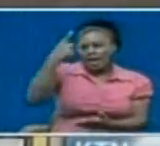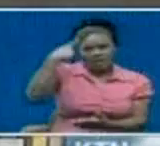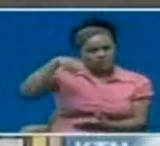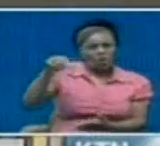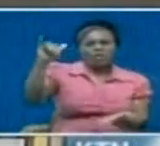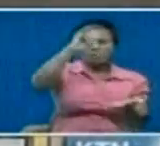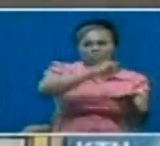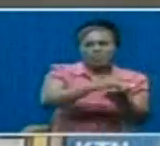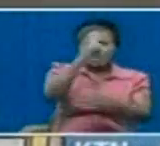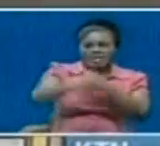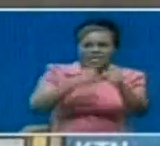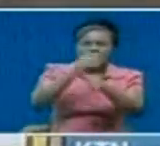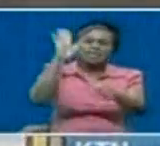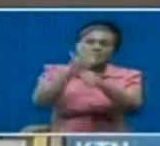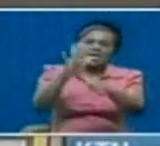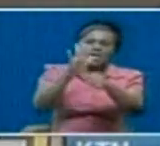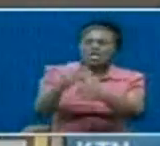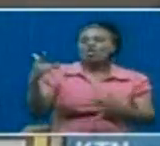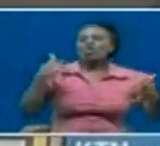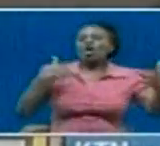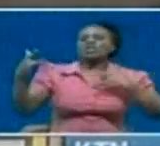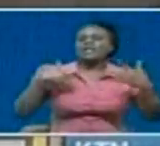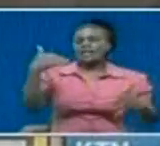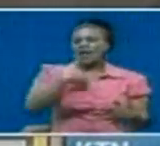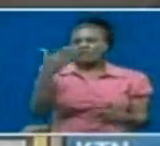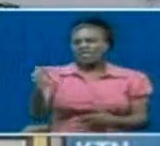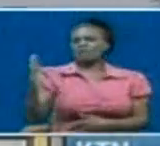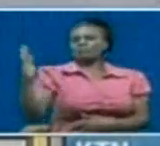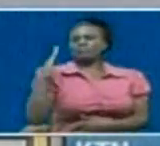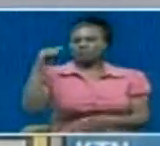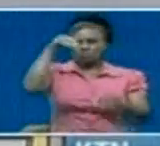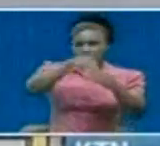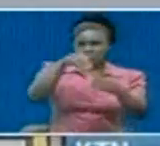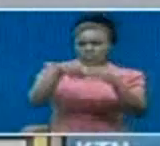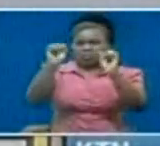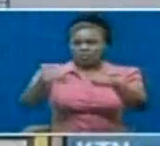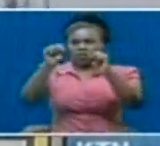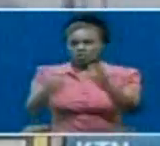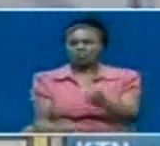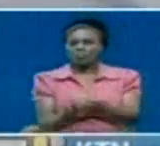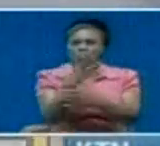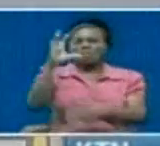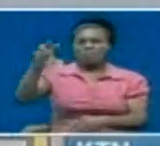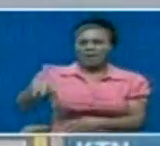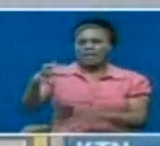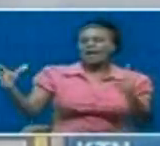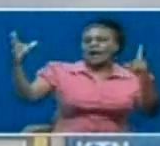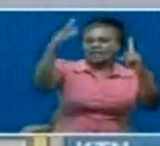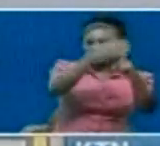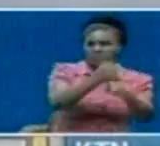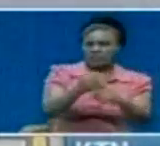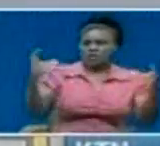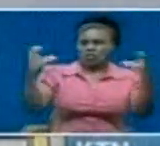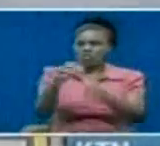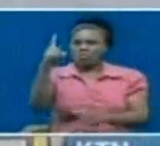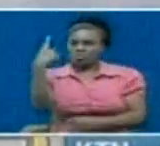Over the years, security concerns have seen airlines denied the opportunity to invest in this potential growth market. The achievement of Category 1